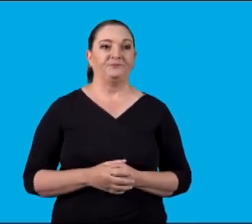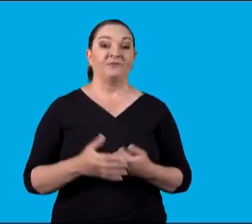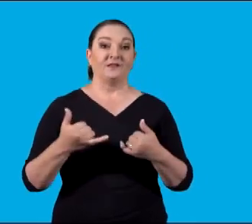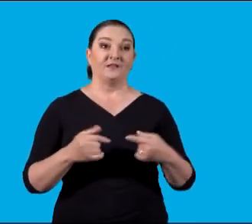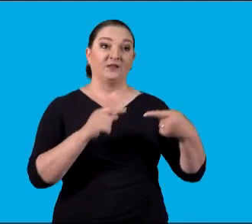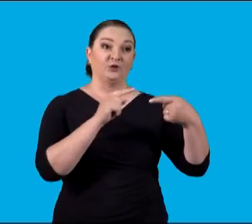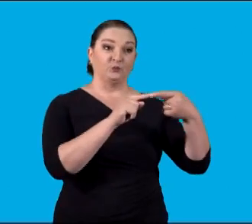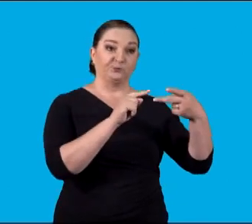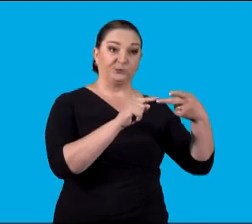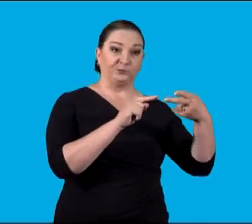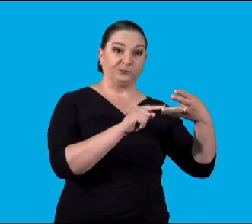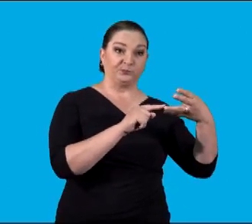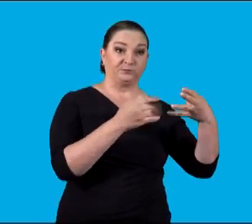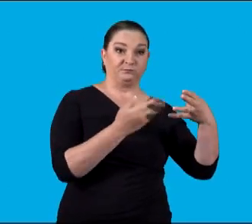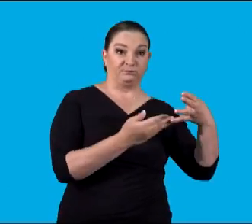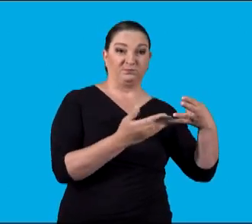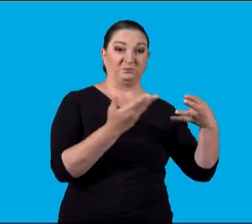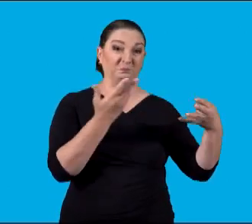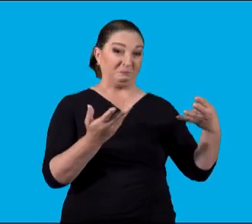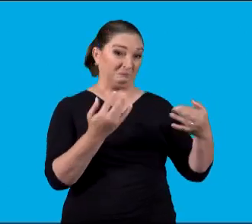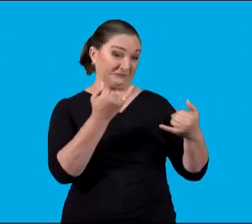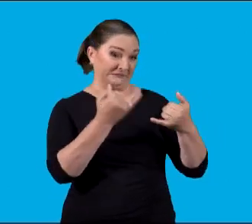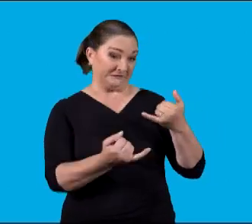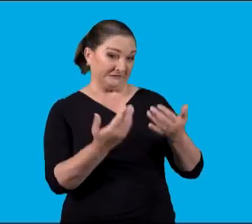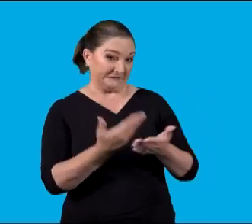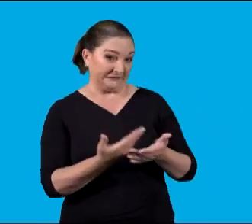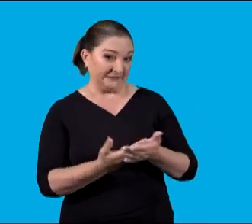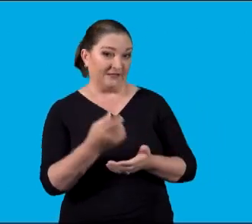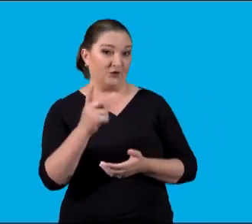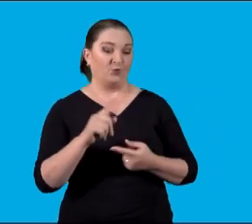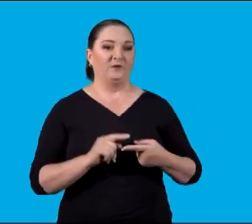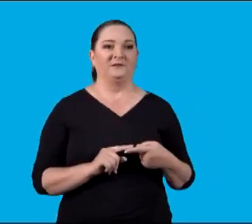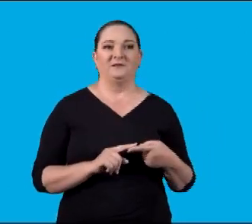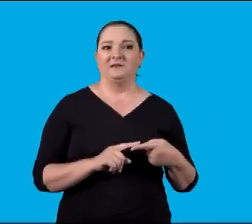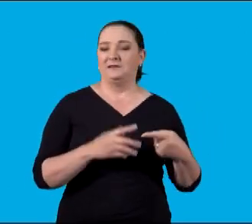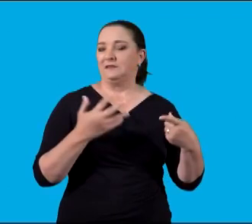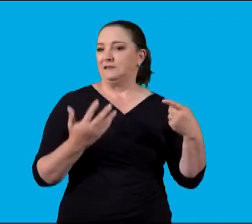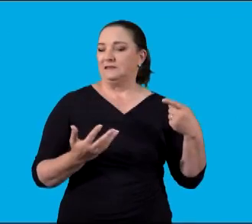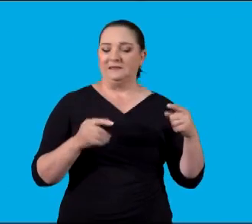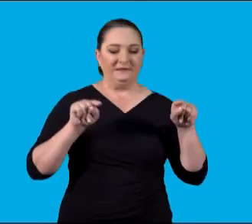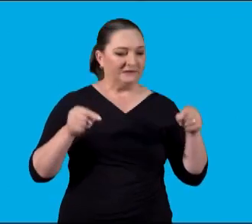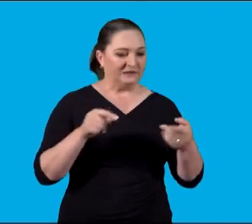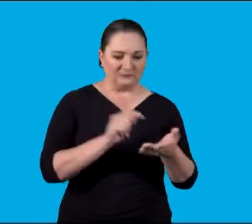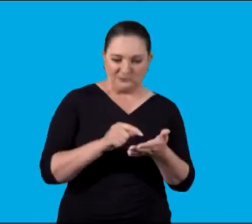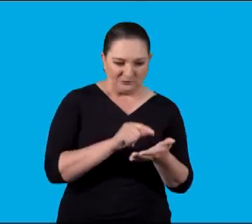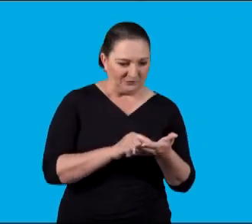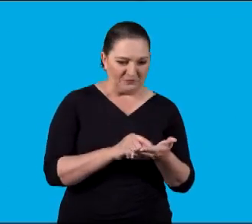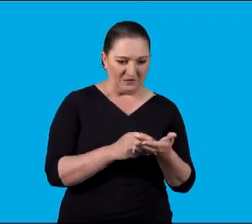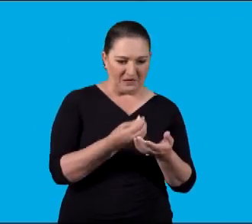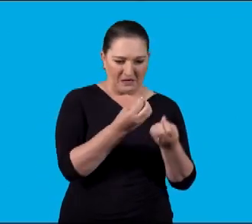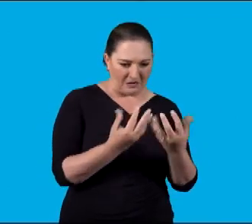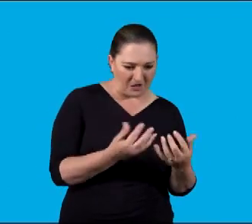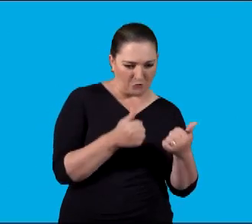Here are some errors that learners would make when they prepare a cash flow statement. It is the inability to calculate the correct amounts